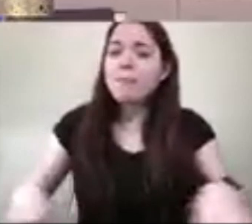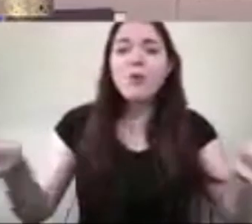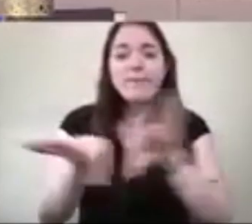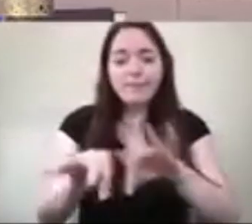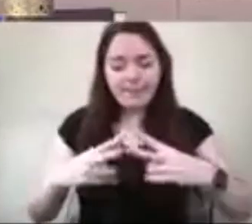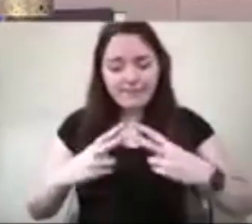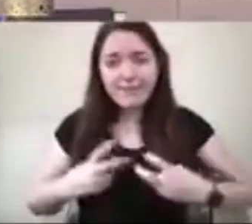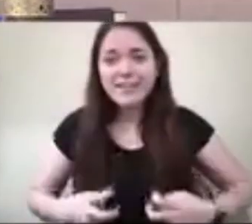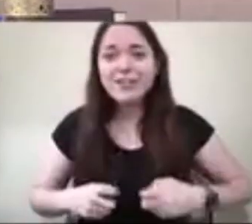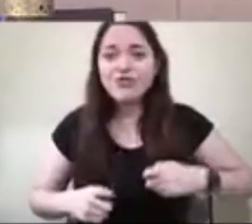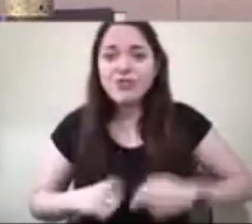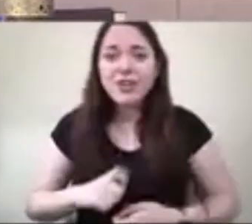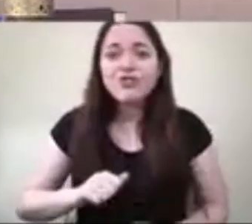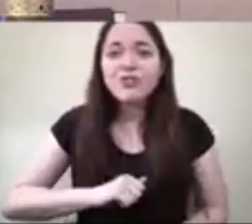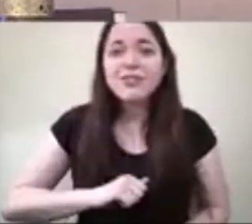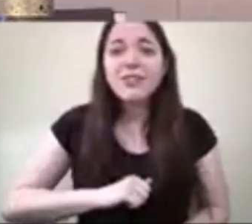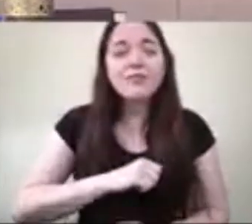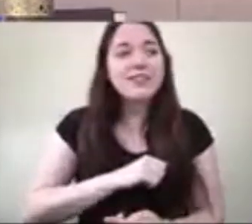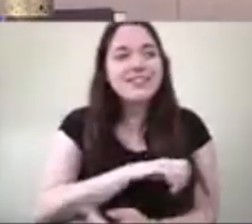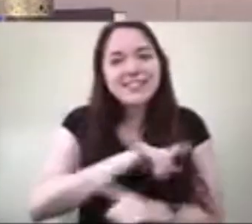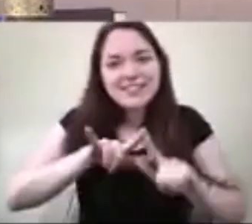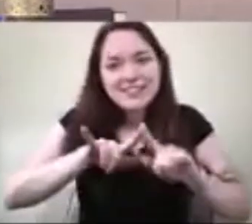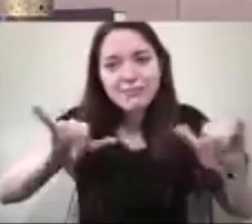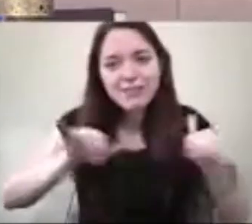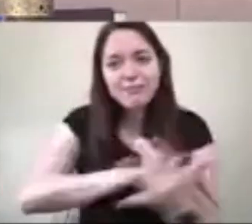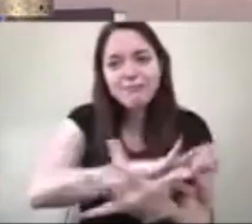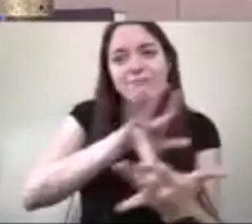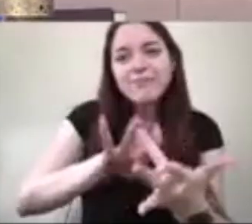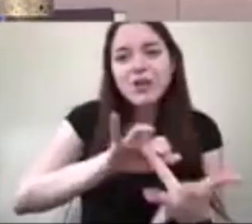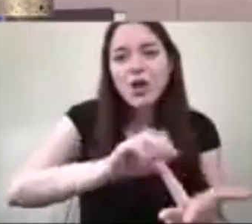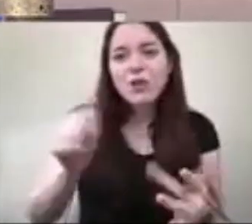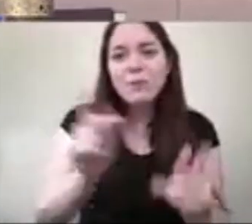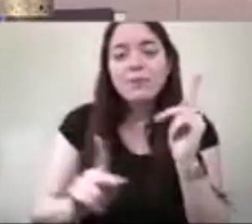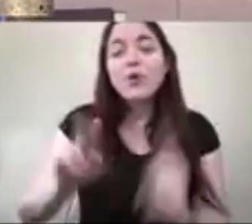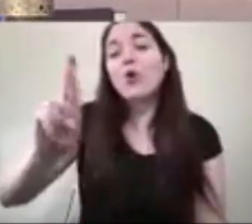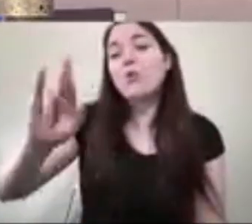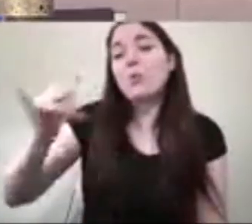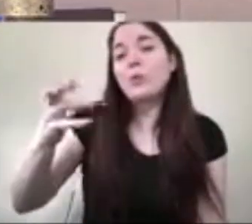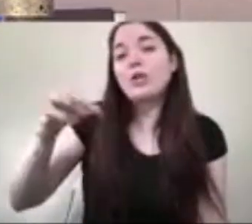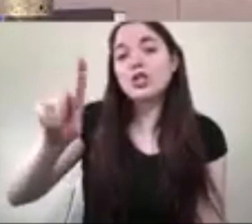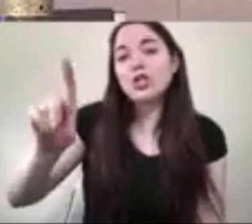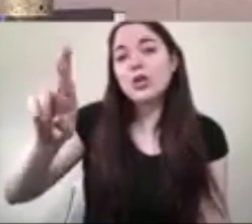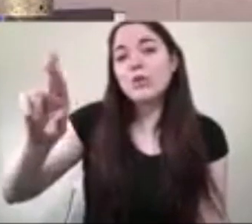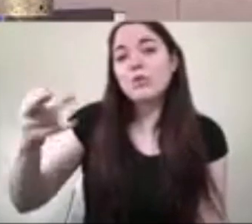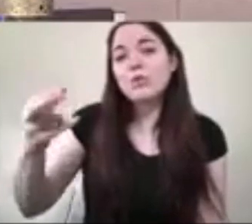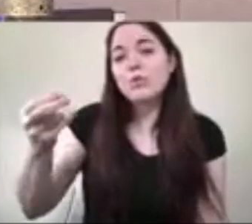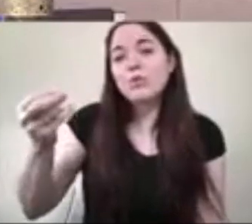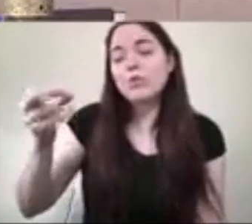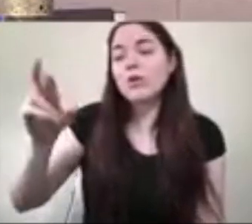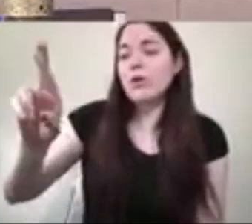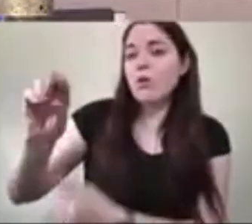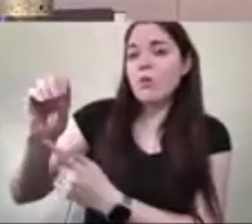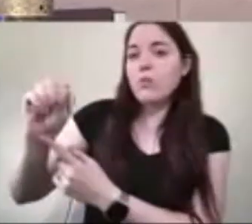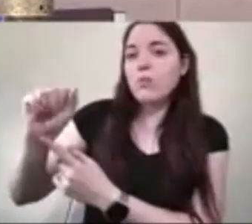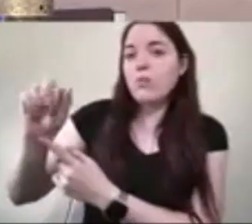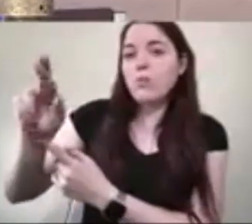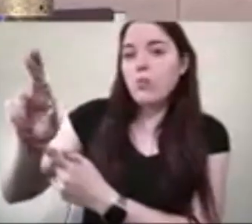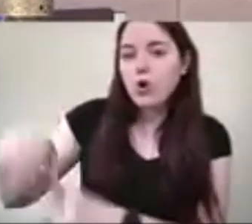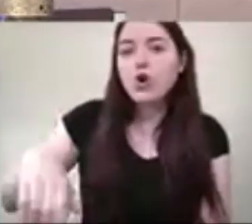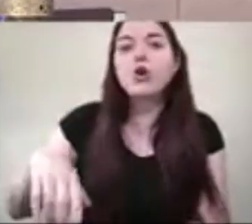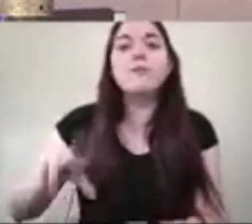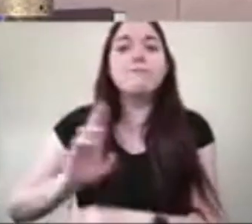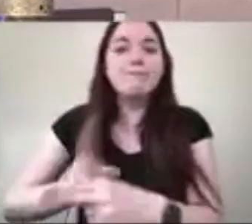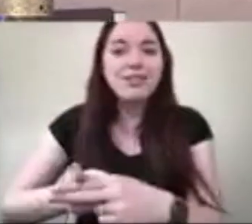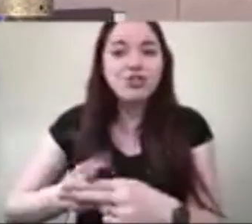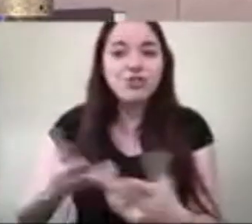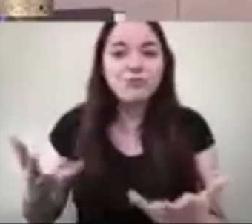while reaching out to others. And this is where Richard Rohr comes in. He said something that I've never forgotten.